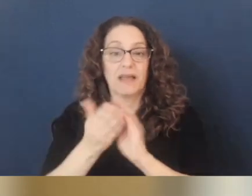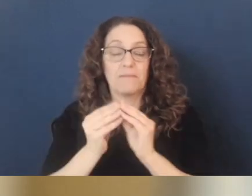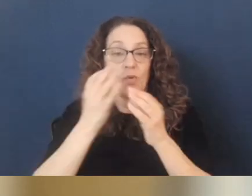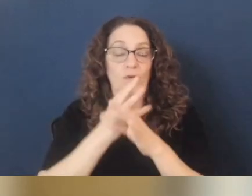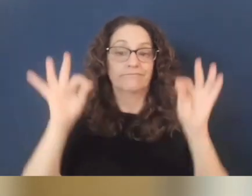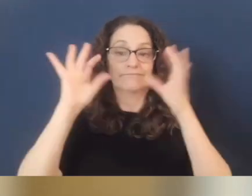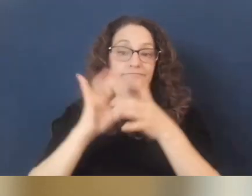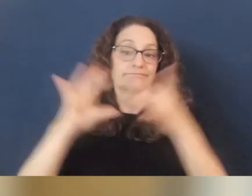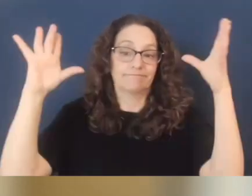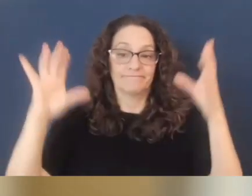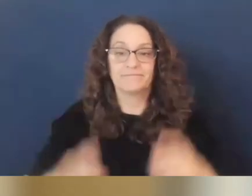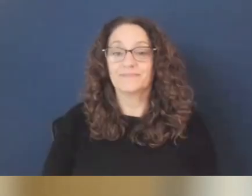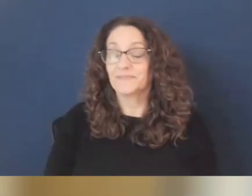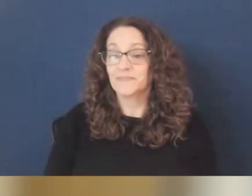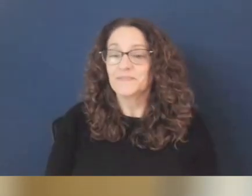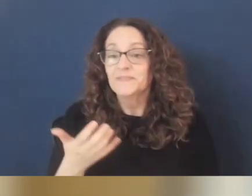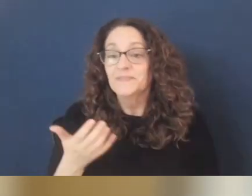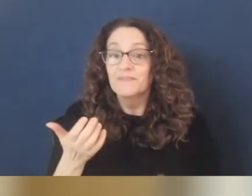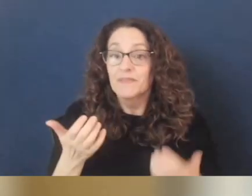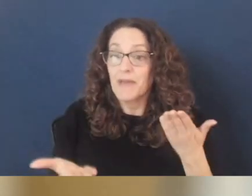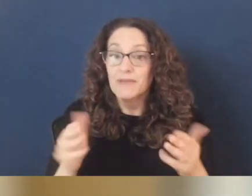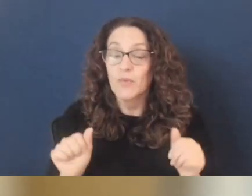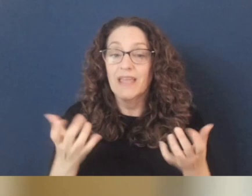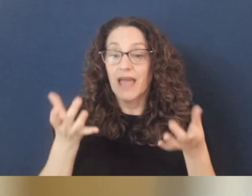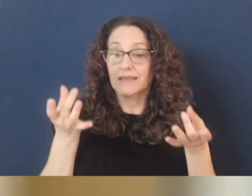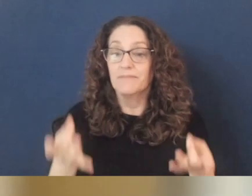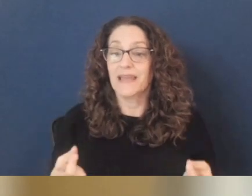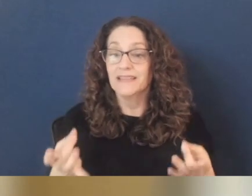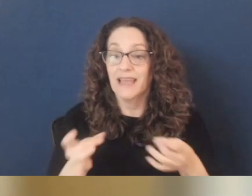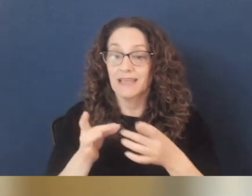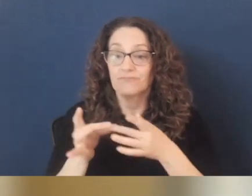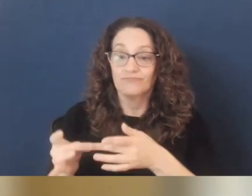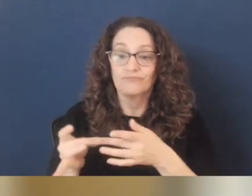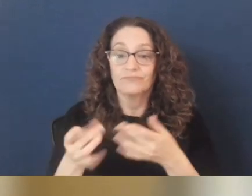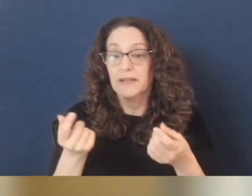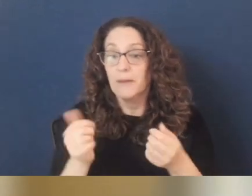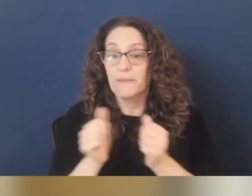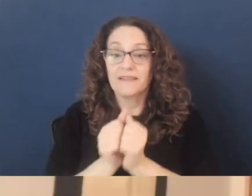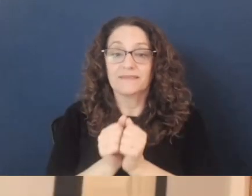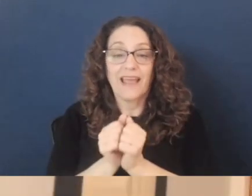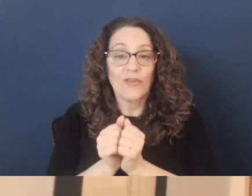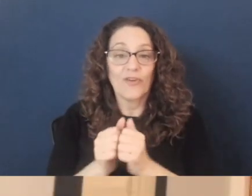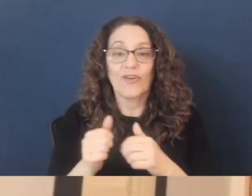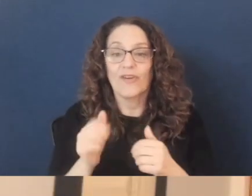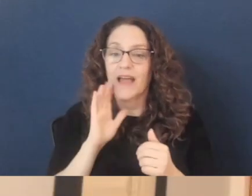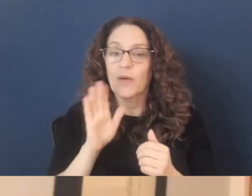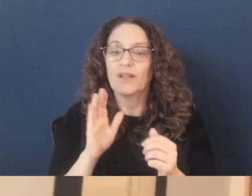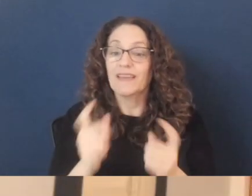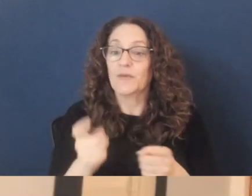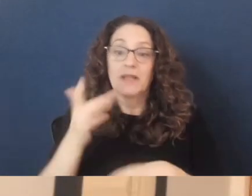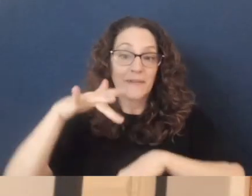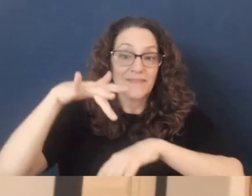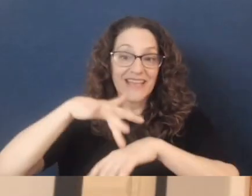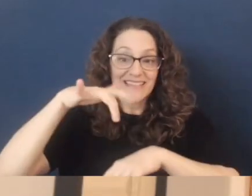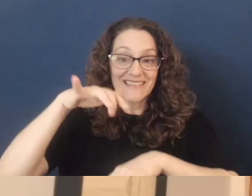Maybe we could do a little guided meditation to settle a little bit, and I'll give you a little taste of it. Great. Thank you. That'd be great. So